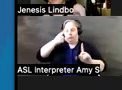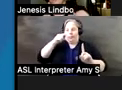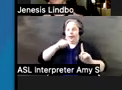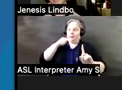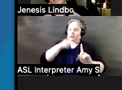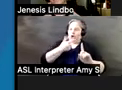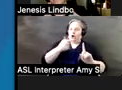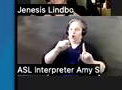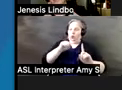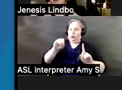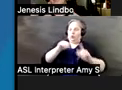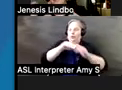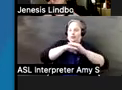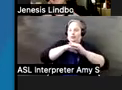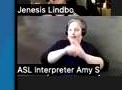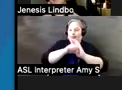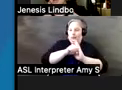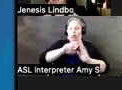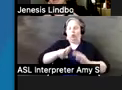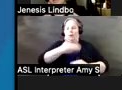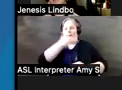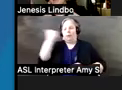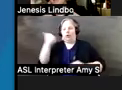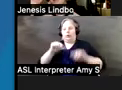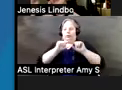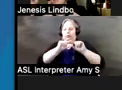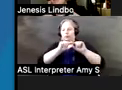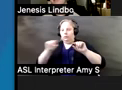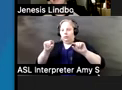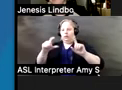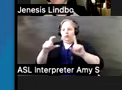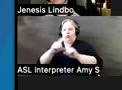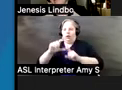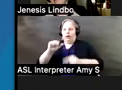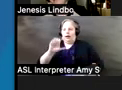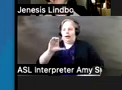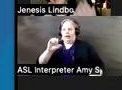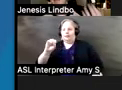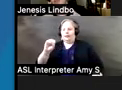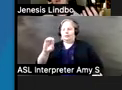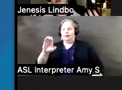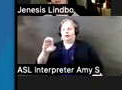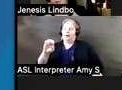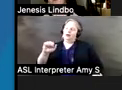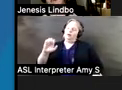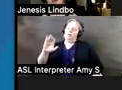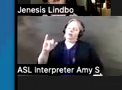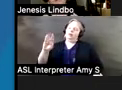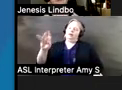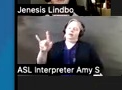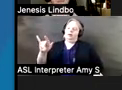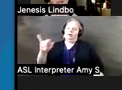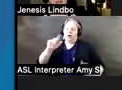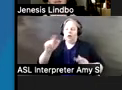symbol, or would they do better with having accessibility, like the verbiage accessibility? And can you toggle those on and